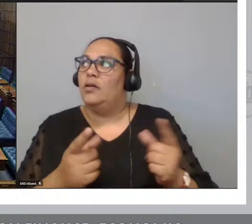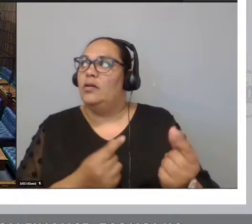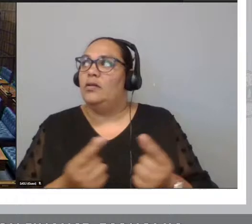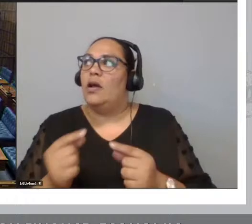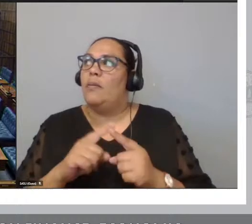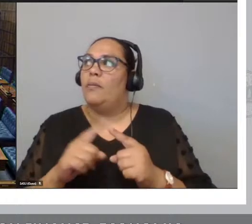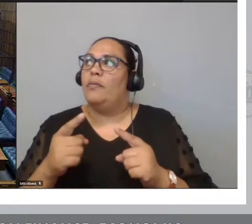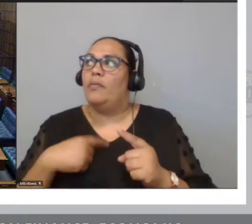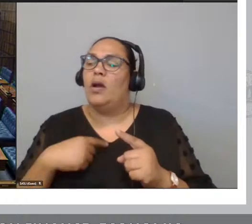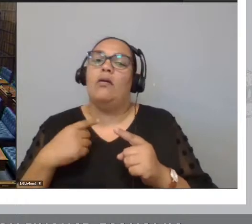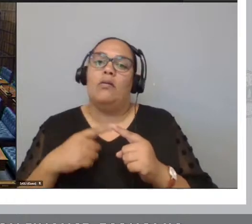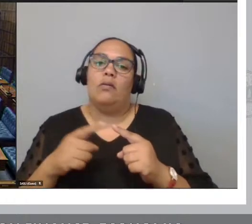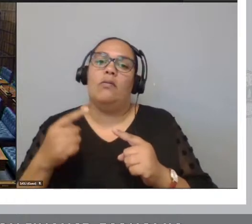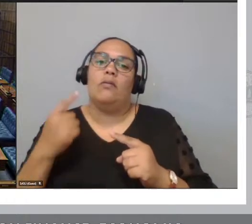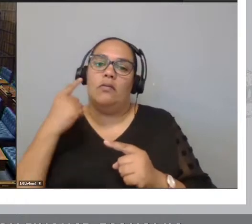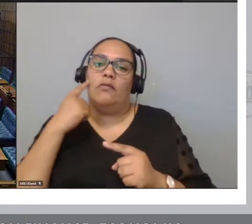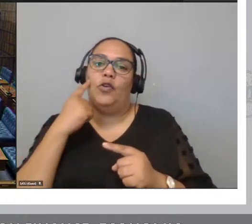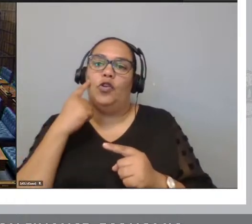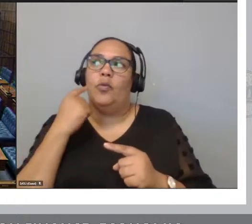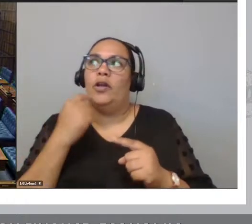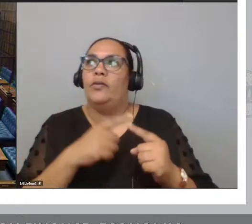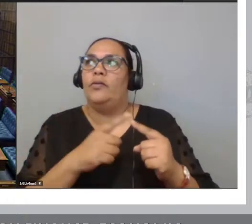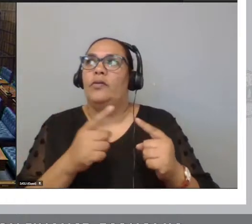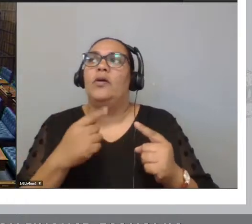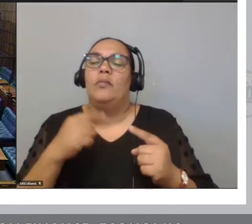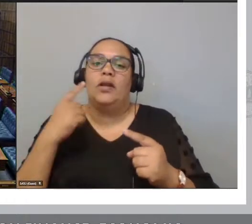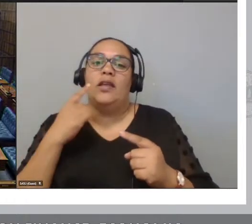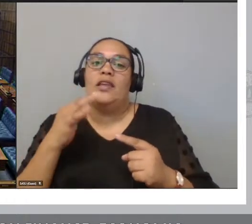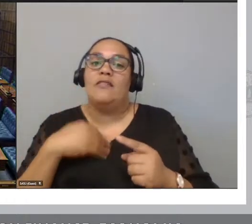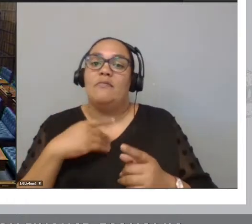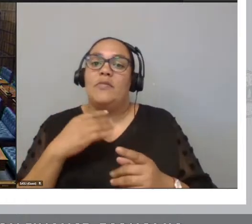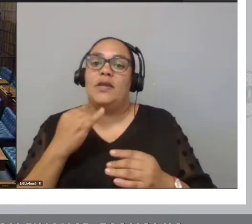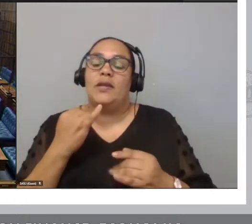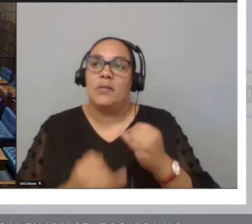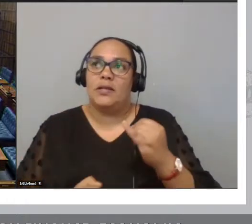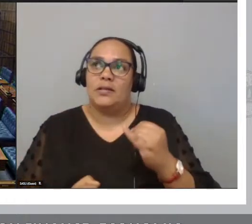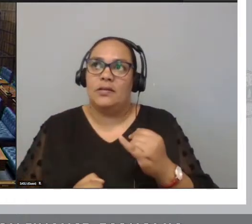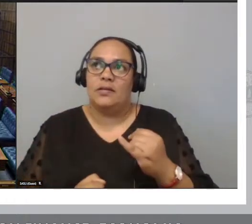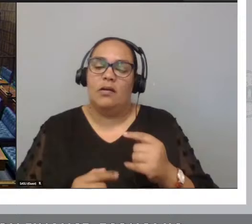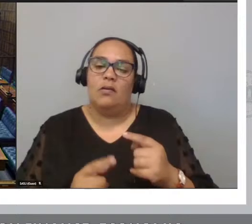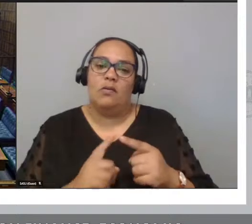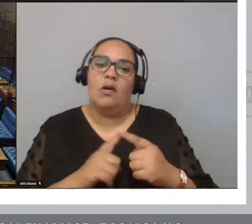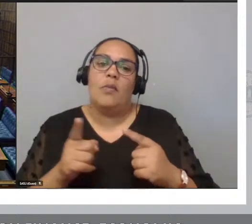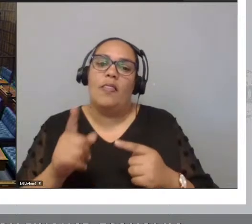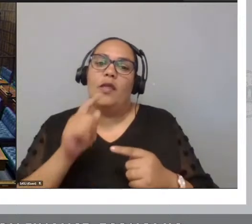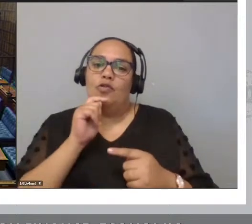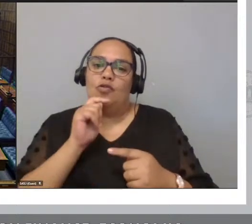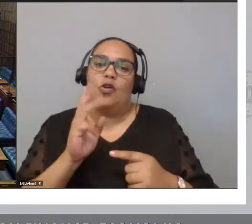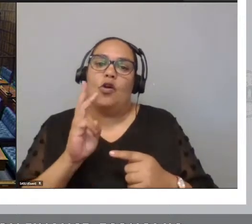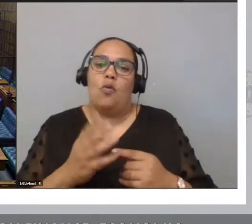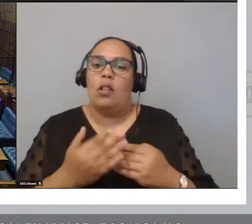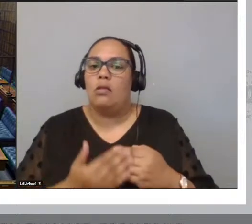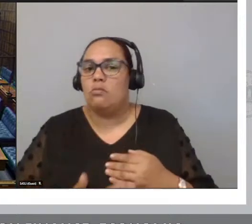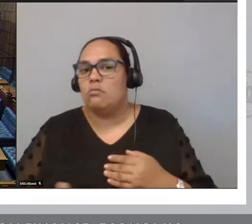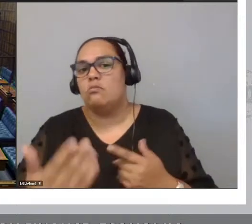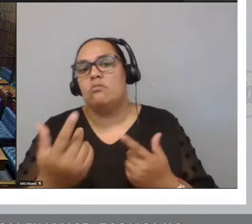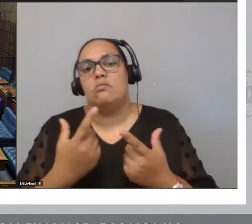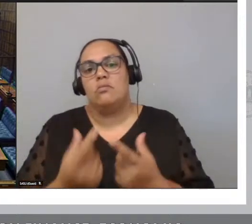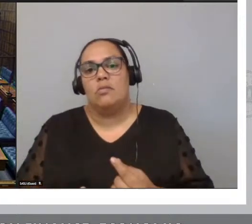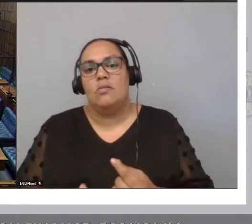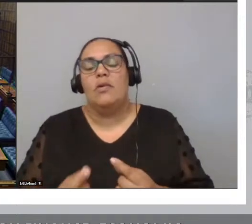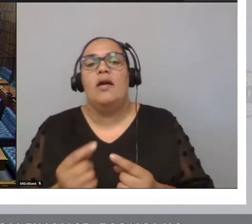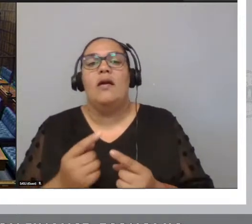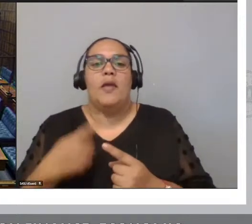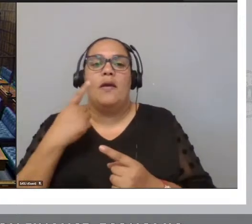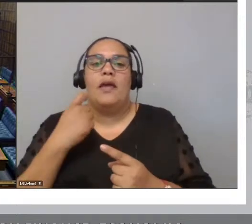I think uh and I speak under correction but they are really going beyond what I